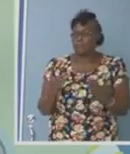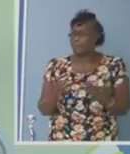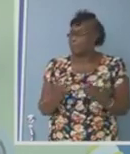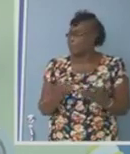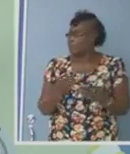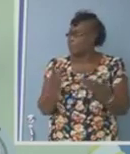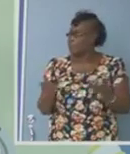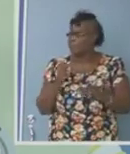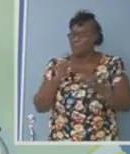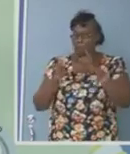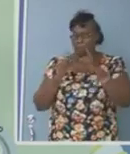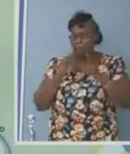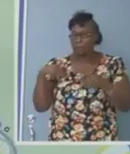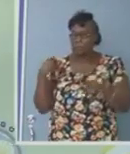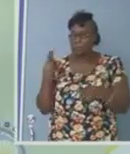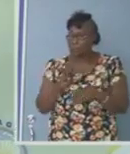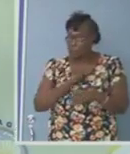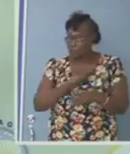circumstances.